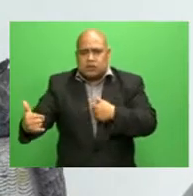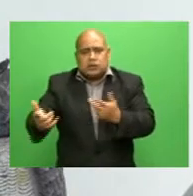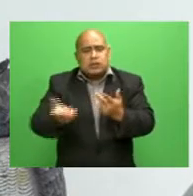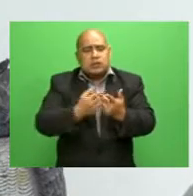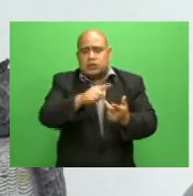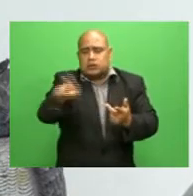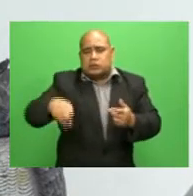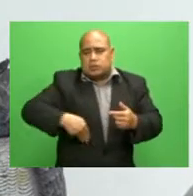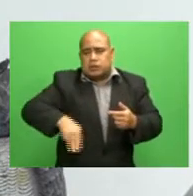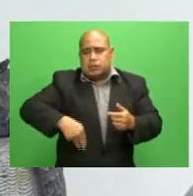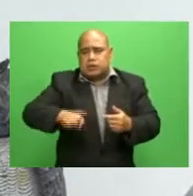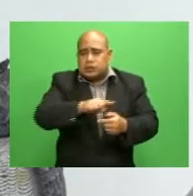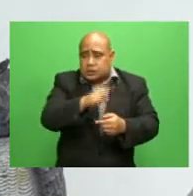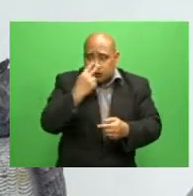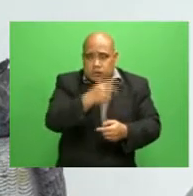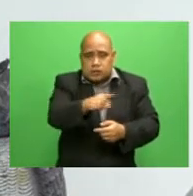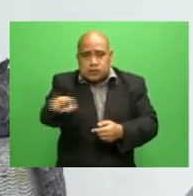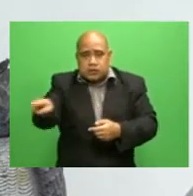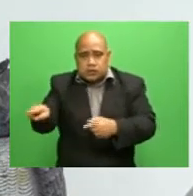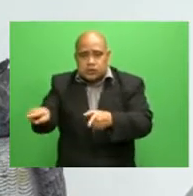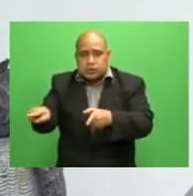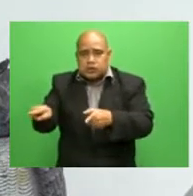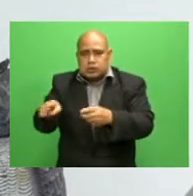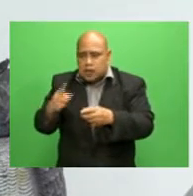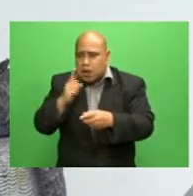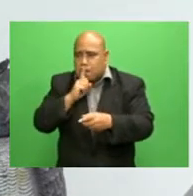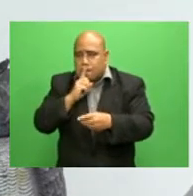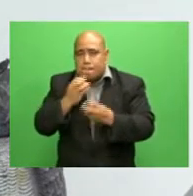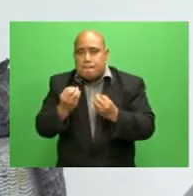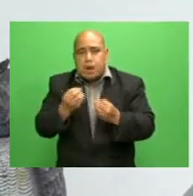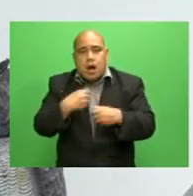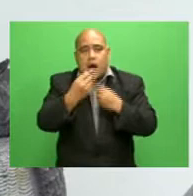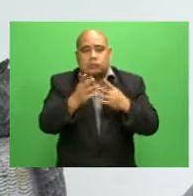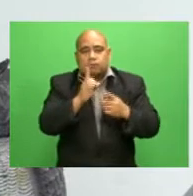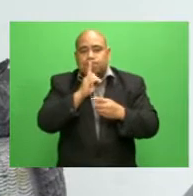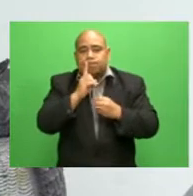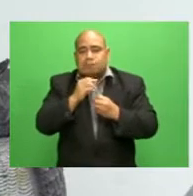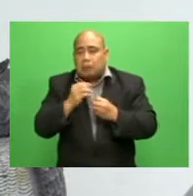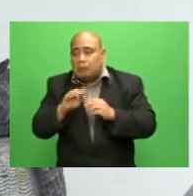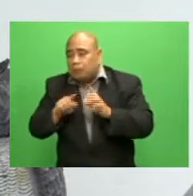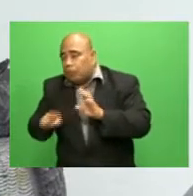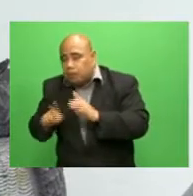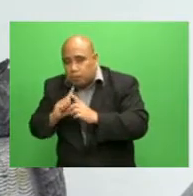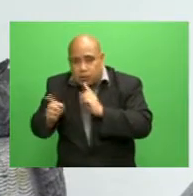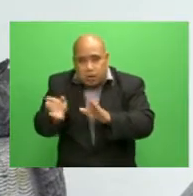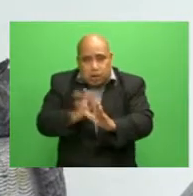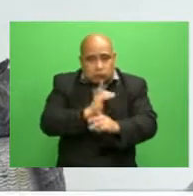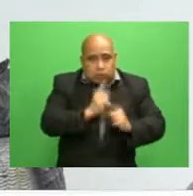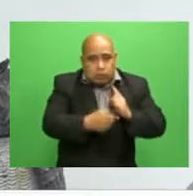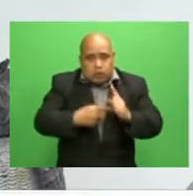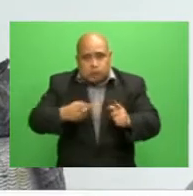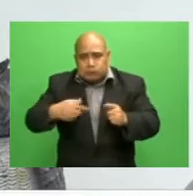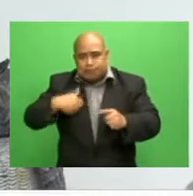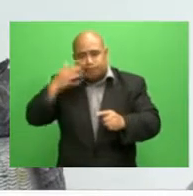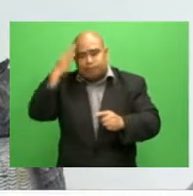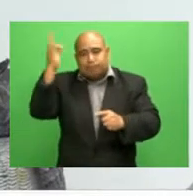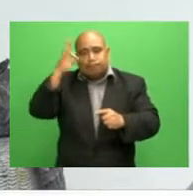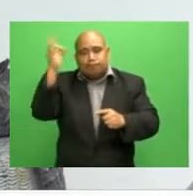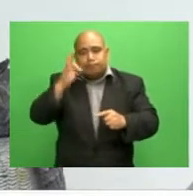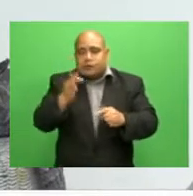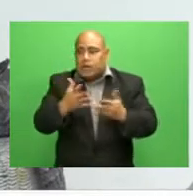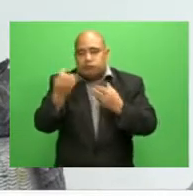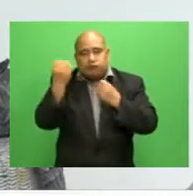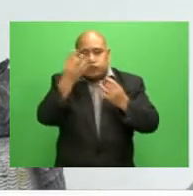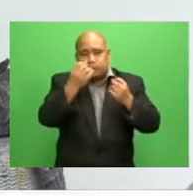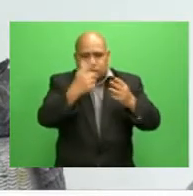made quite personal and improper comment without knowing the details stay on